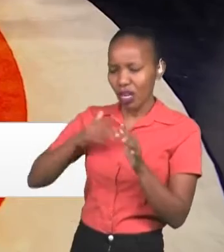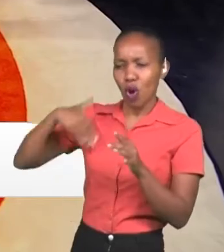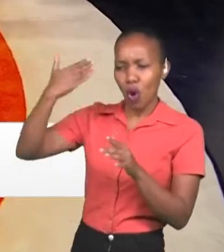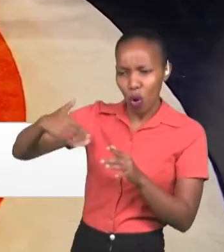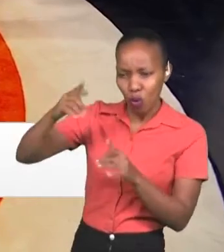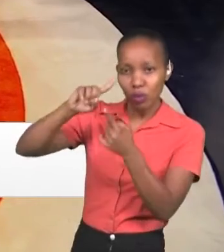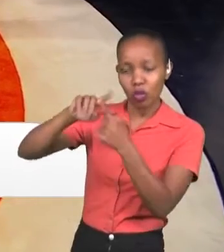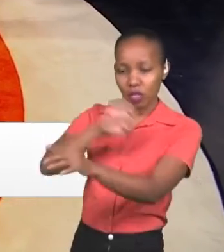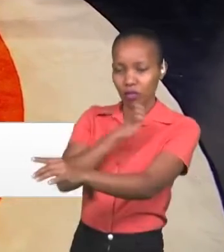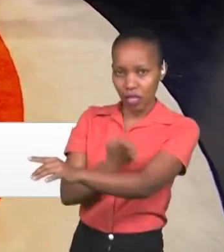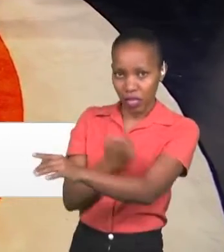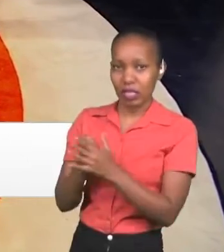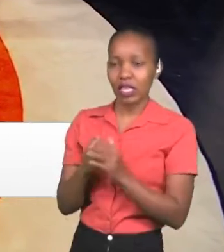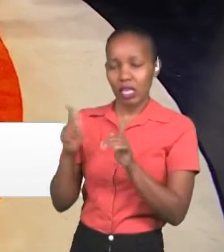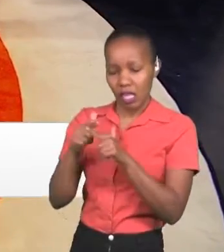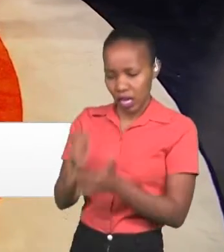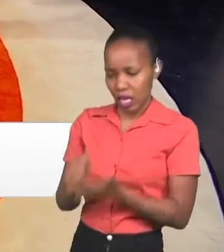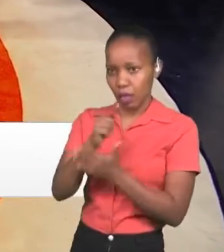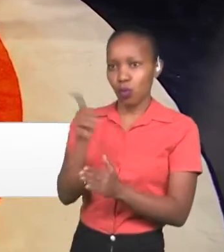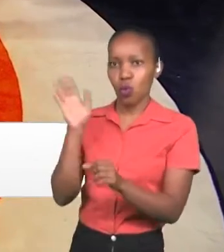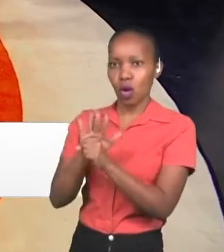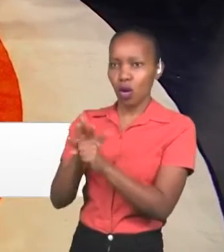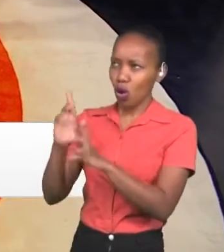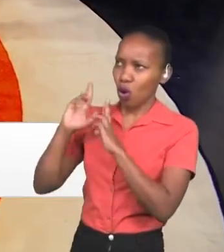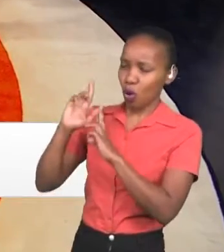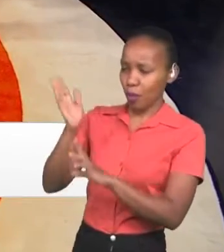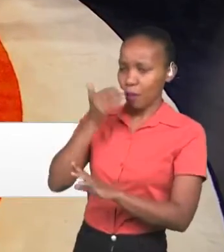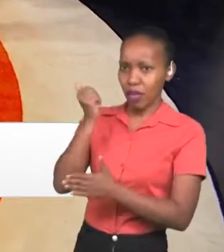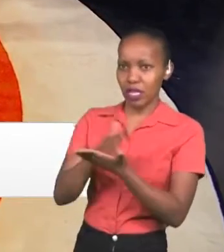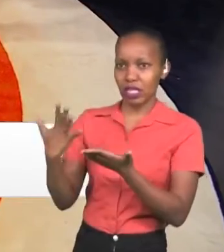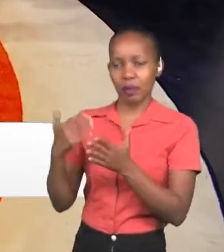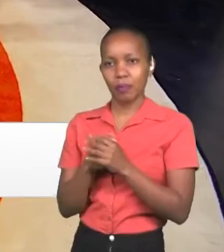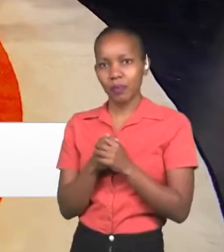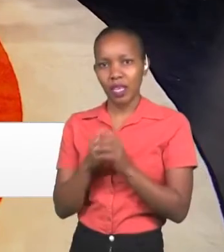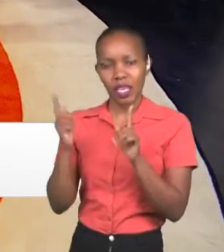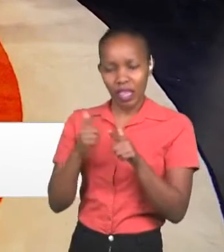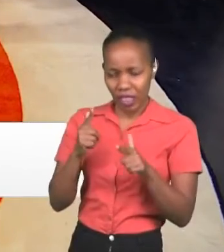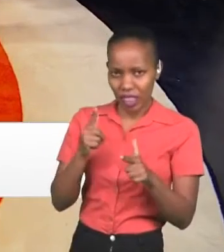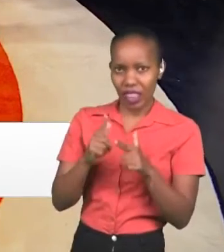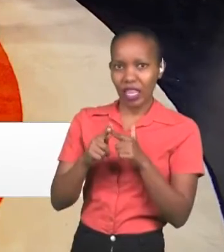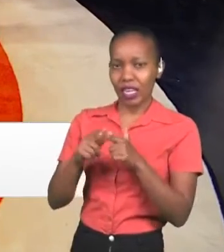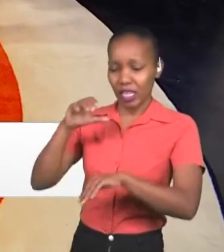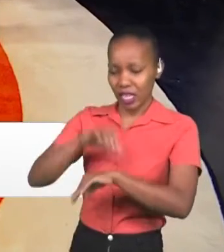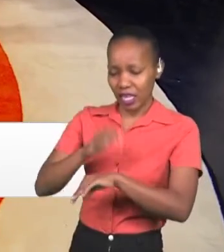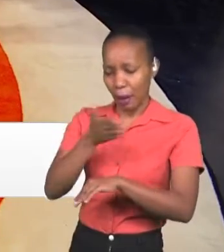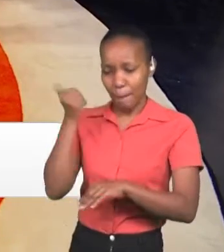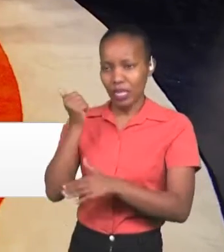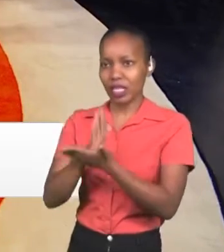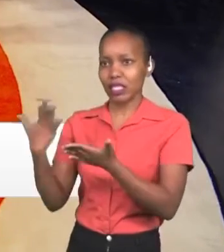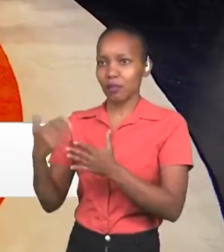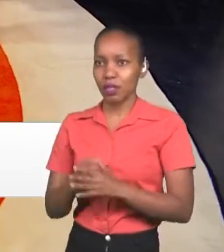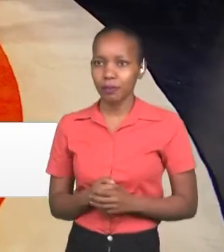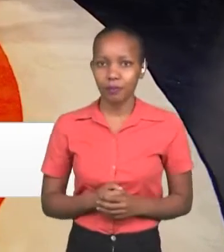energy, you dilute that. Absolutely. You always hope for something better. It wasn't yours, open another door, get a better door. Okay. Yeah.